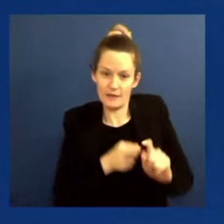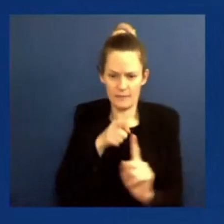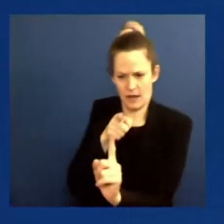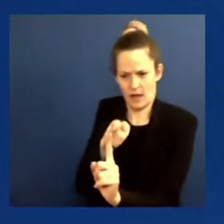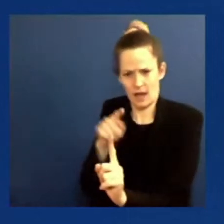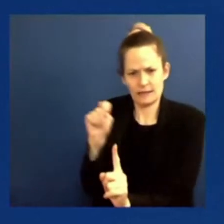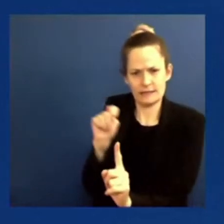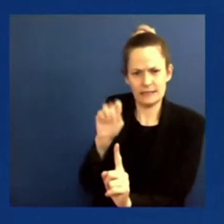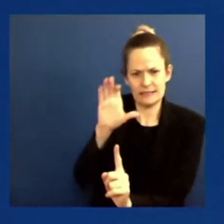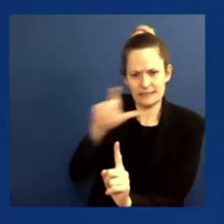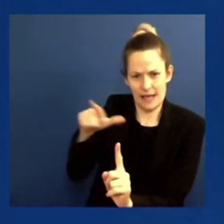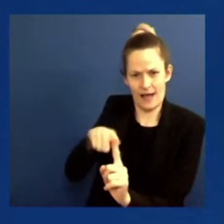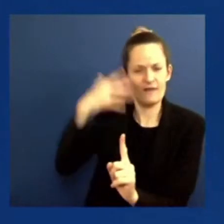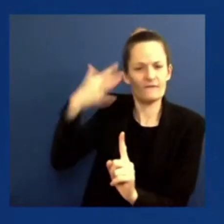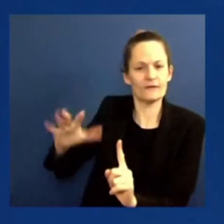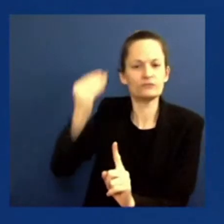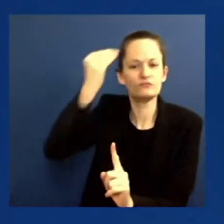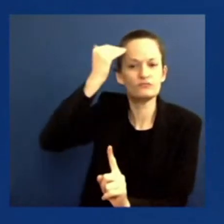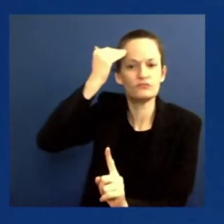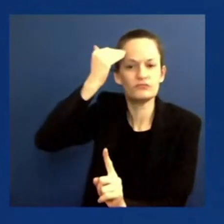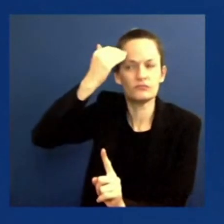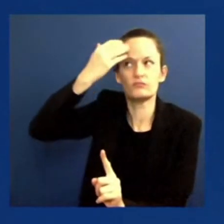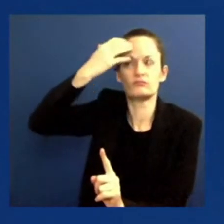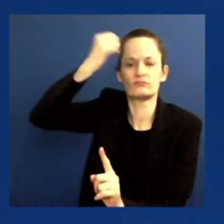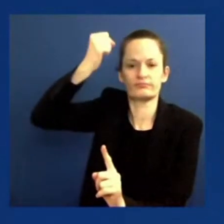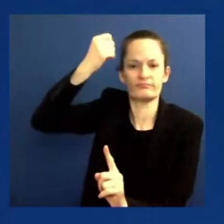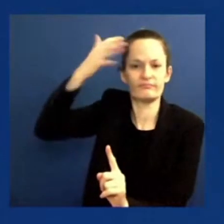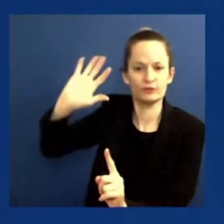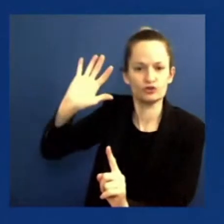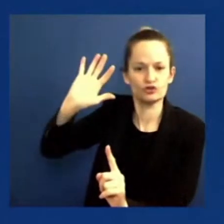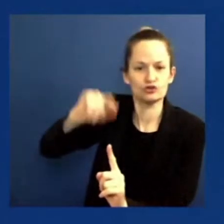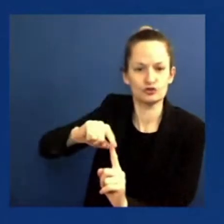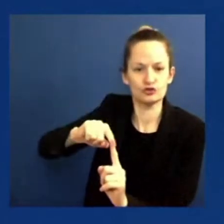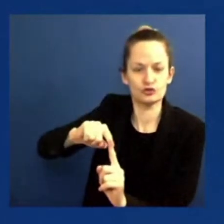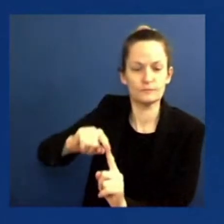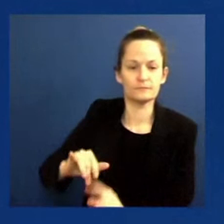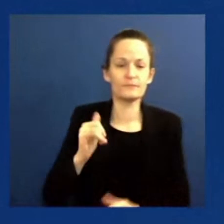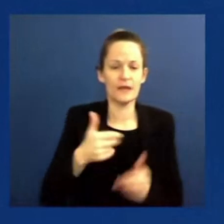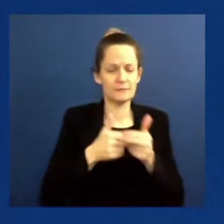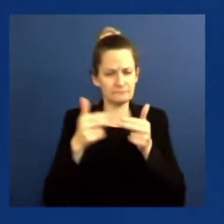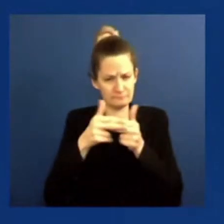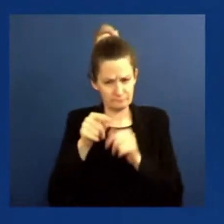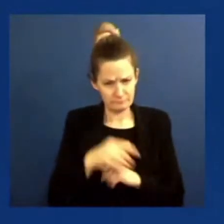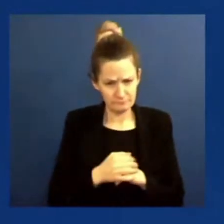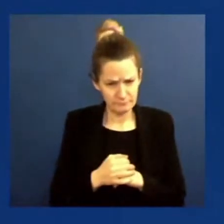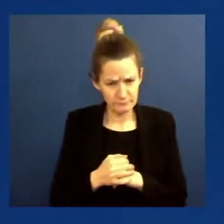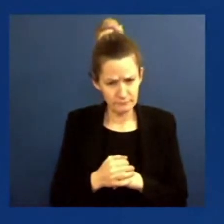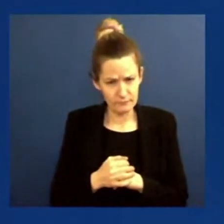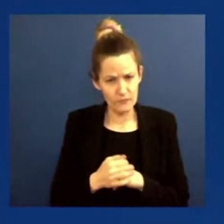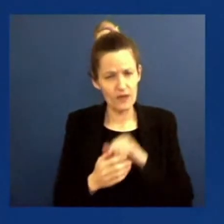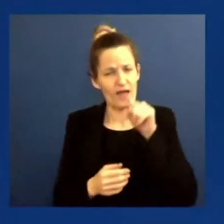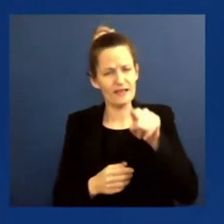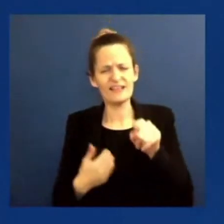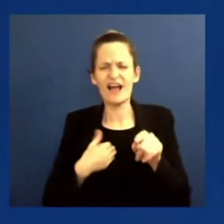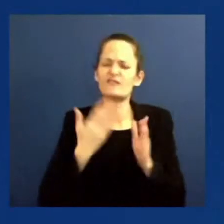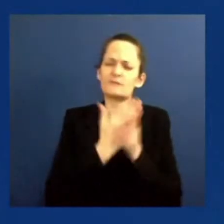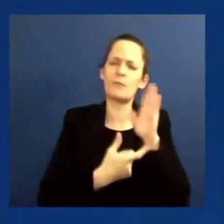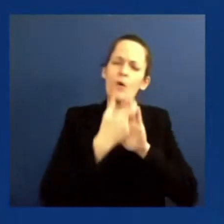And then on the next slide, this slide just merely shows papers that many of you have read about, that